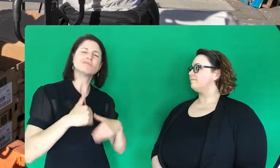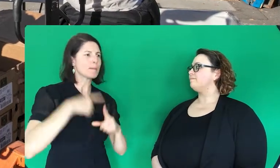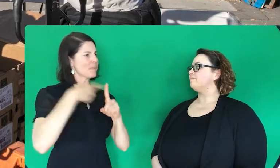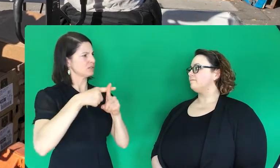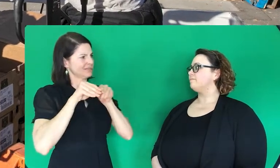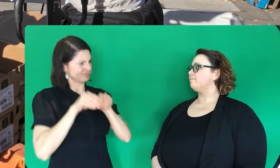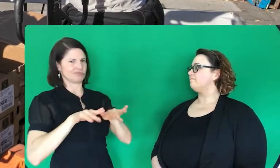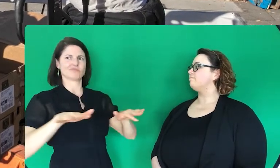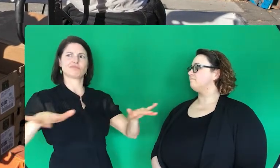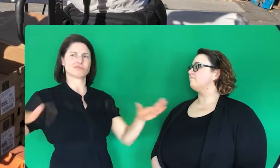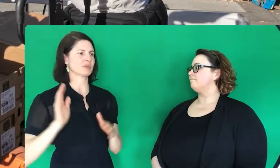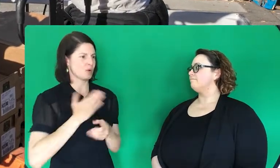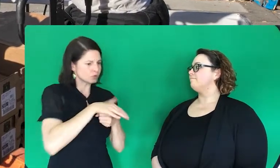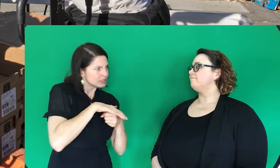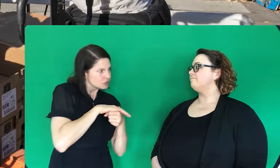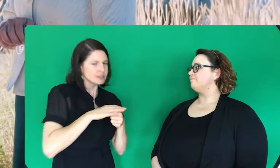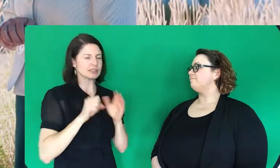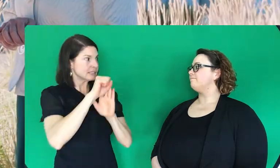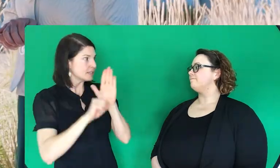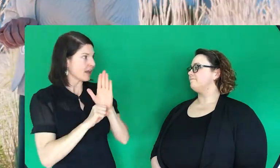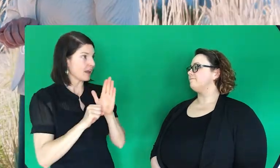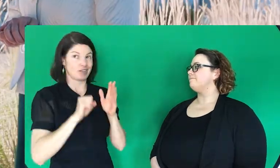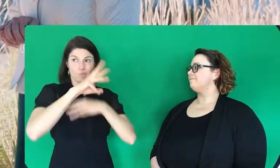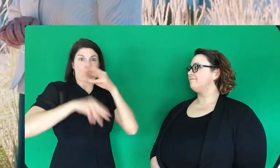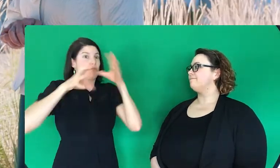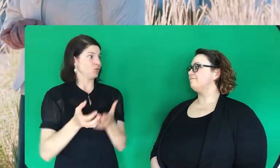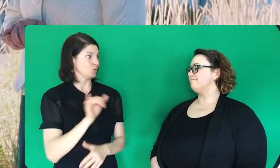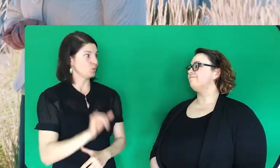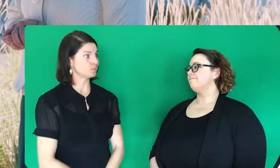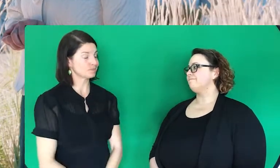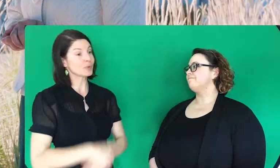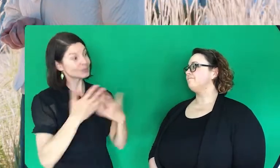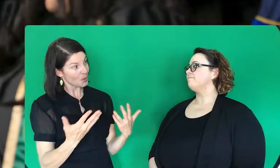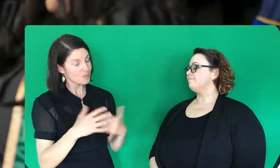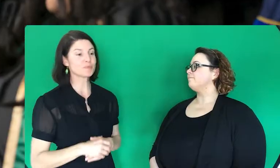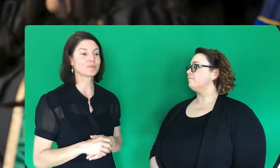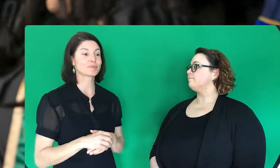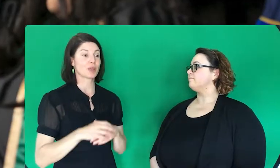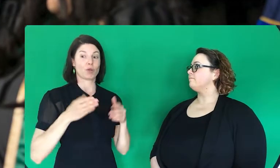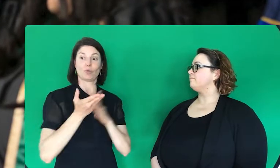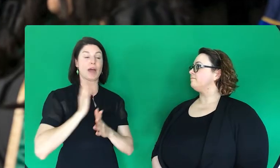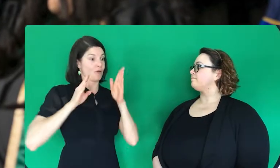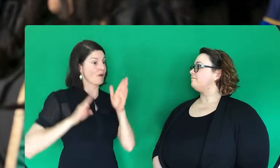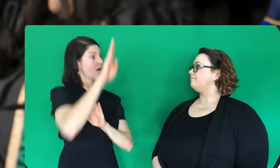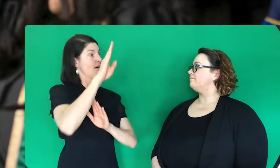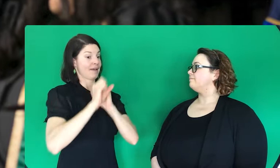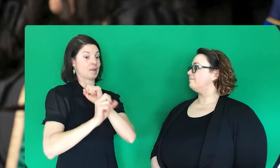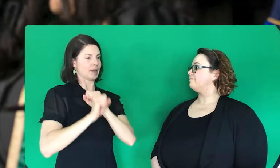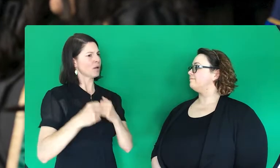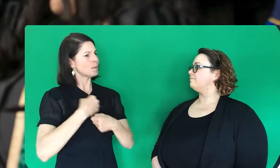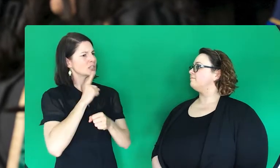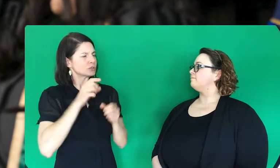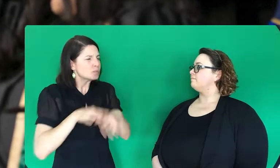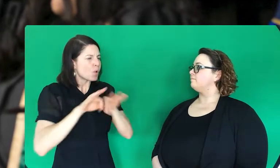has a tremendous positive ripple effect throughout our region, the state, and even the world. So, through On the Rise, we want